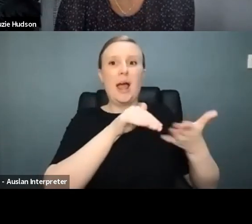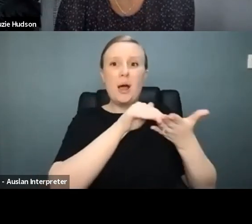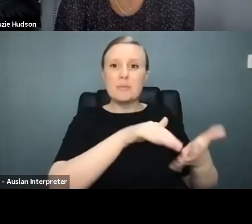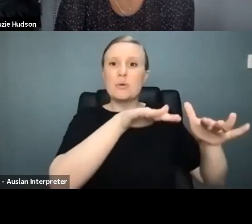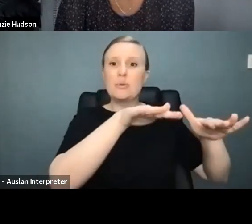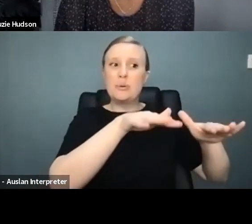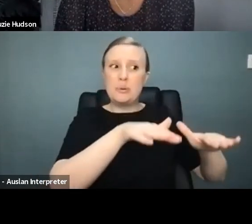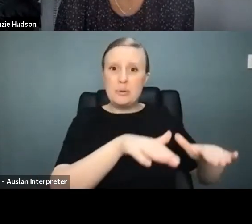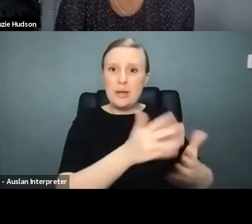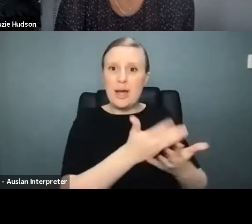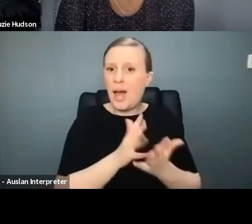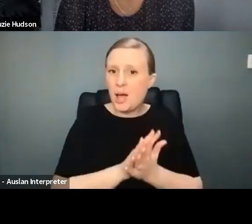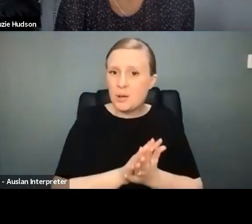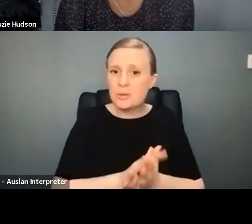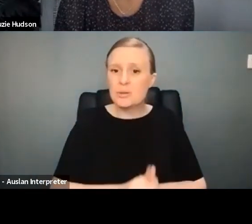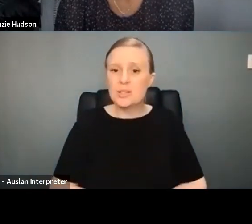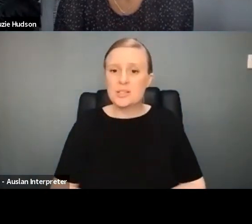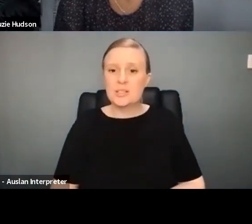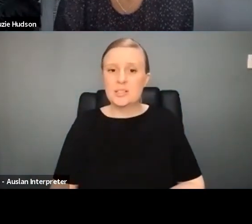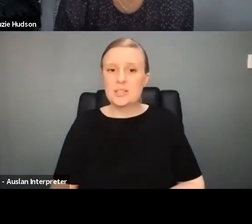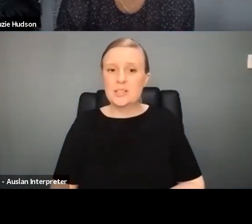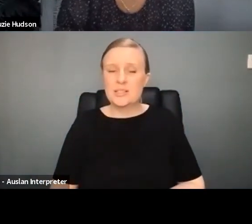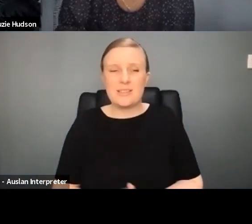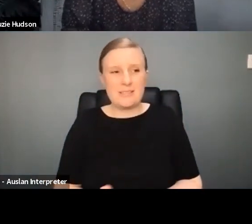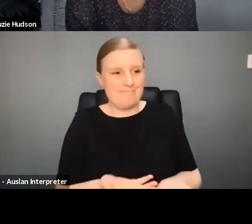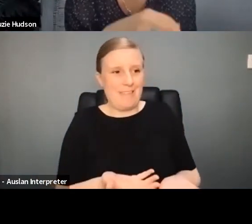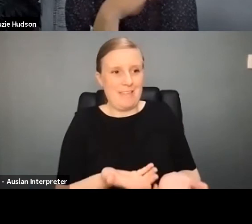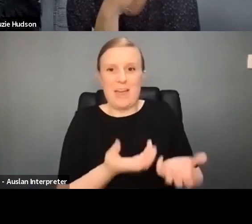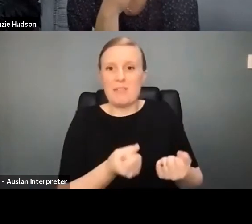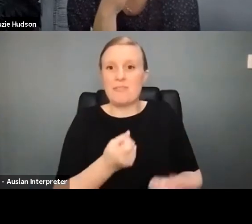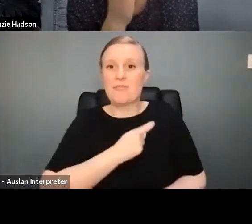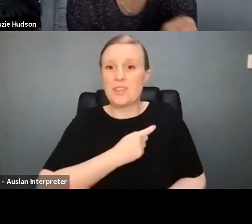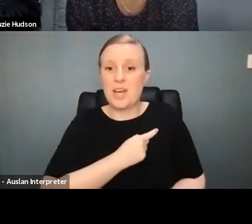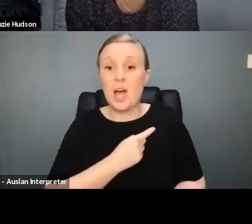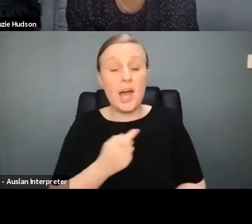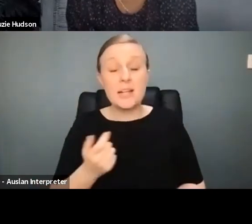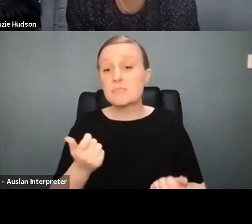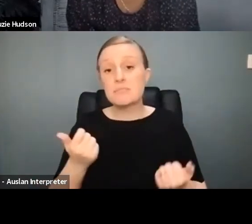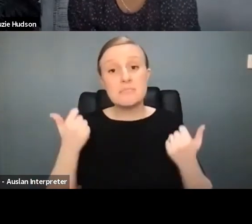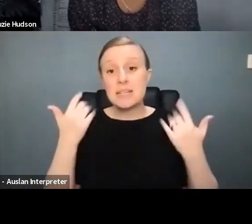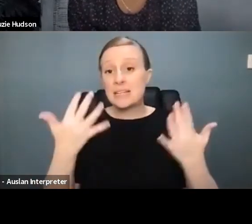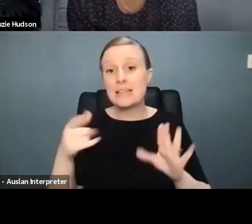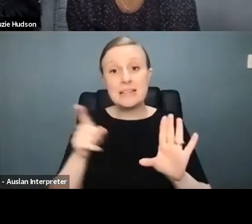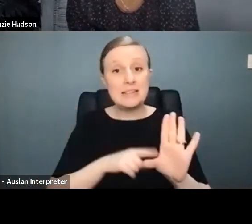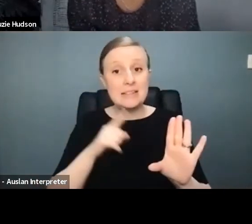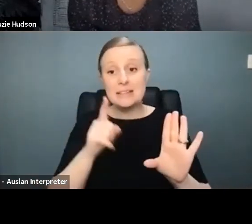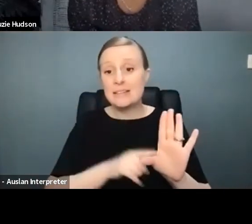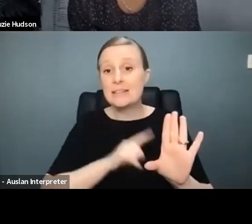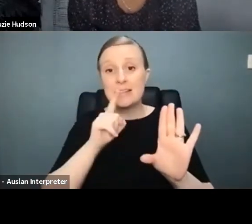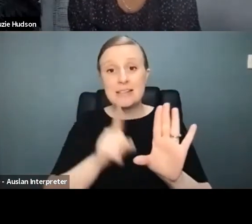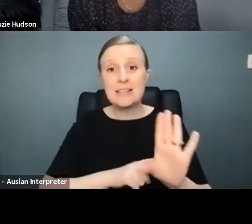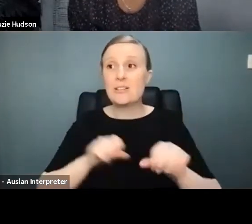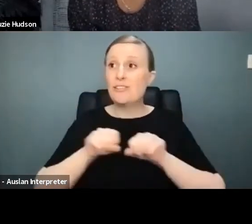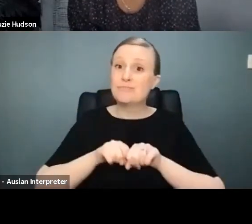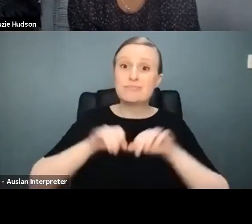it's almost like there's this kind of a fear, and this comes from, you know, years and years of media, you know, about,